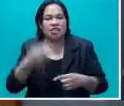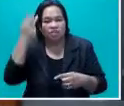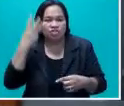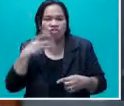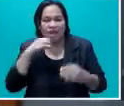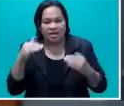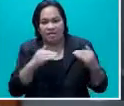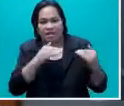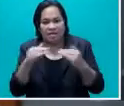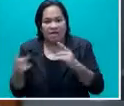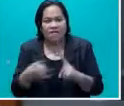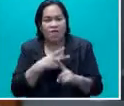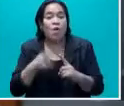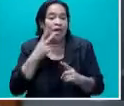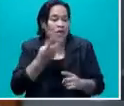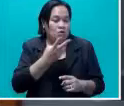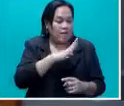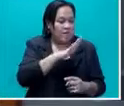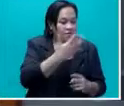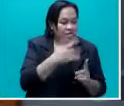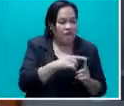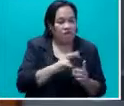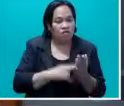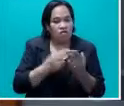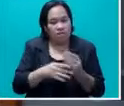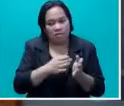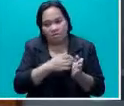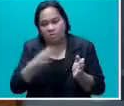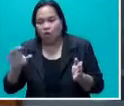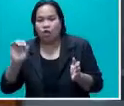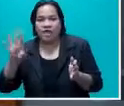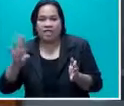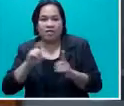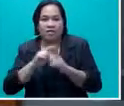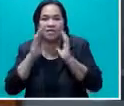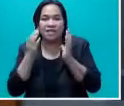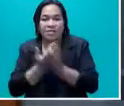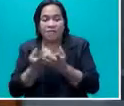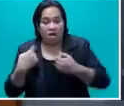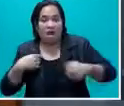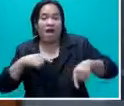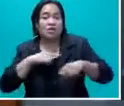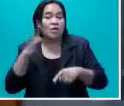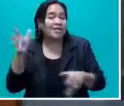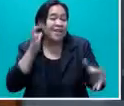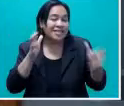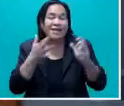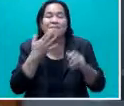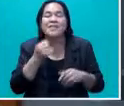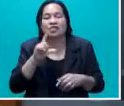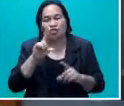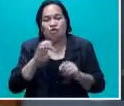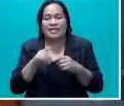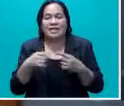is from the 25th of November to the 10th of December. So for all of us listening in, do something nice to